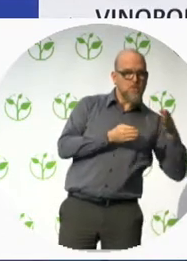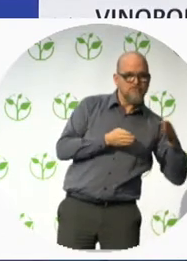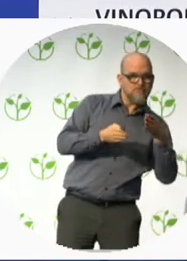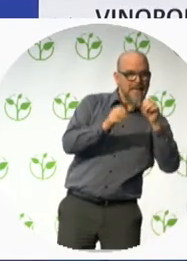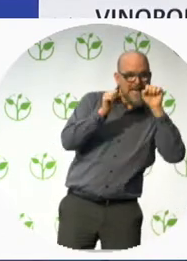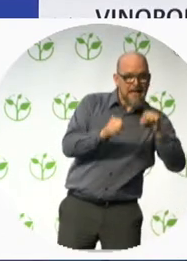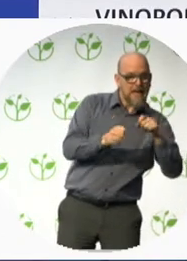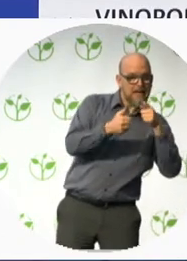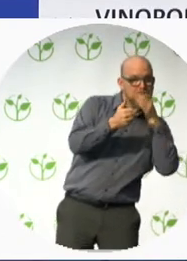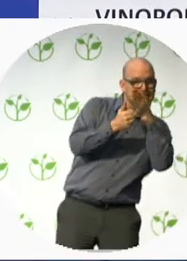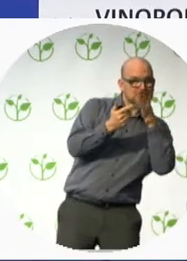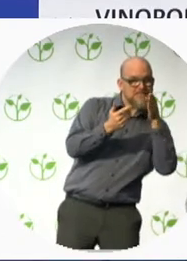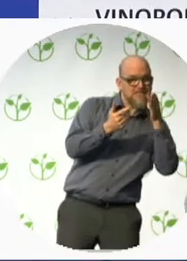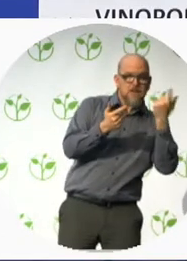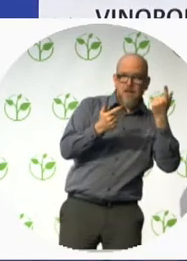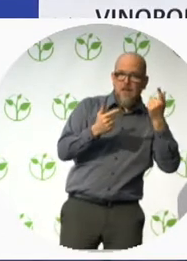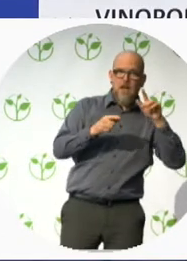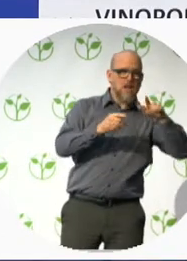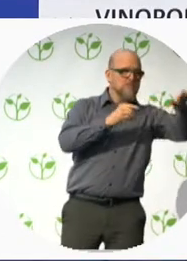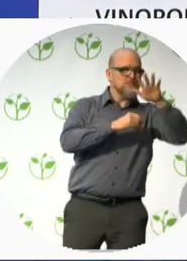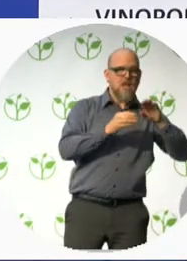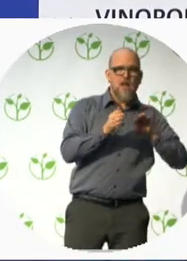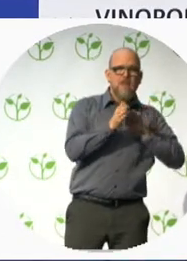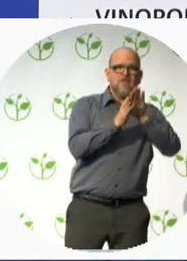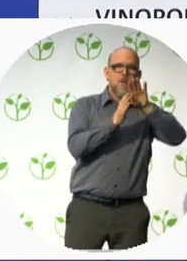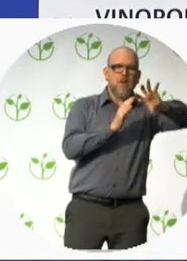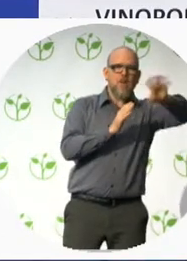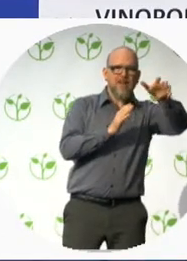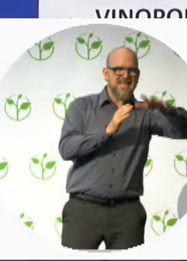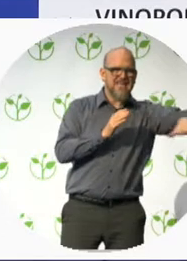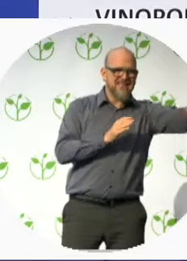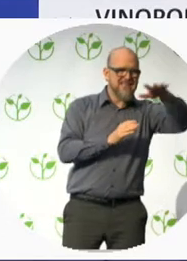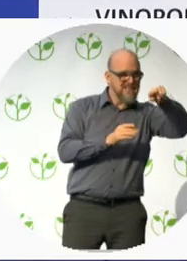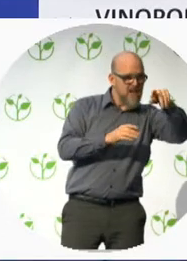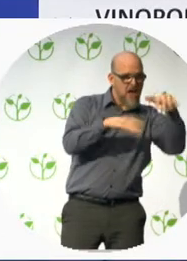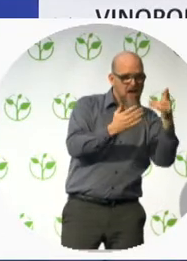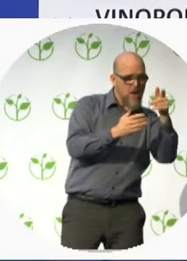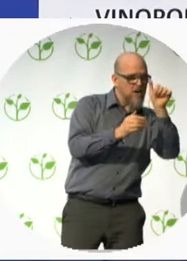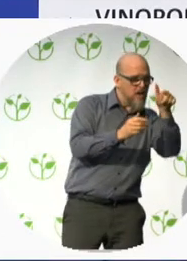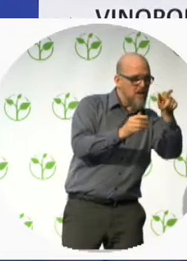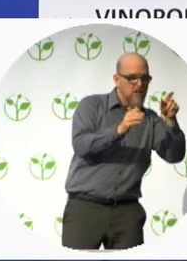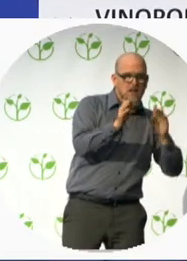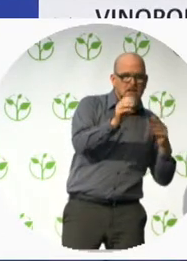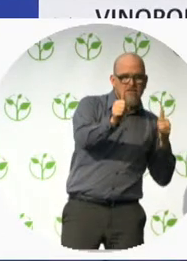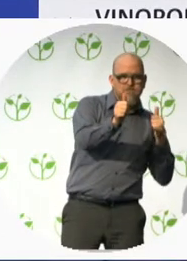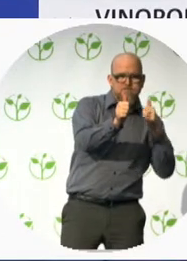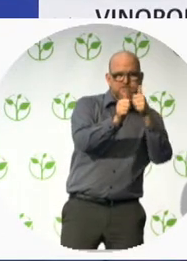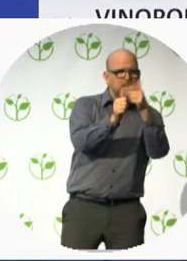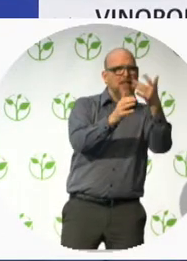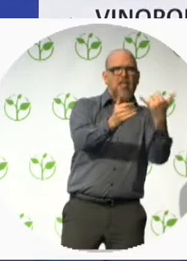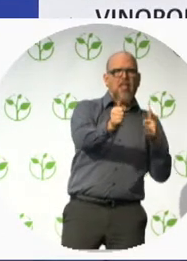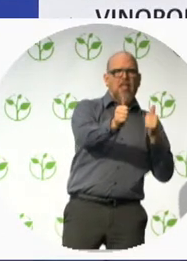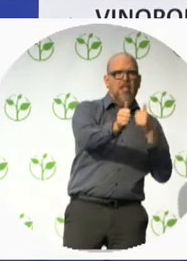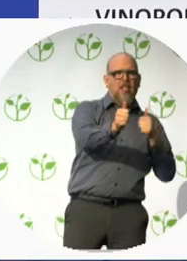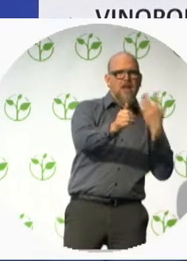so what I want to talk to you about today is what we're doing in Morocco. So let me just give you a